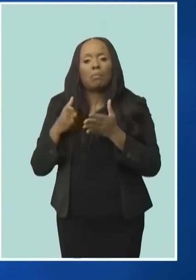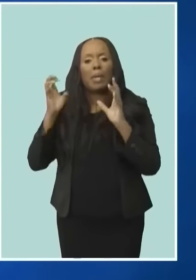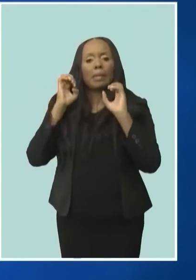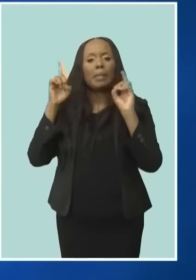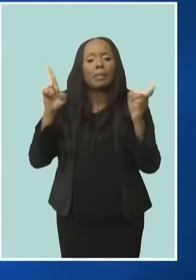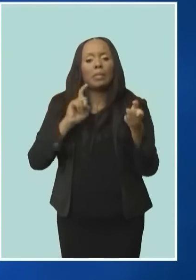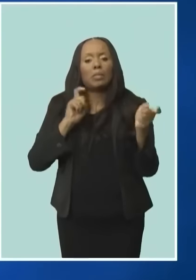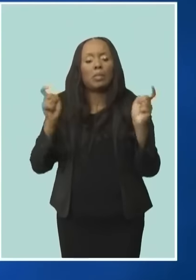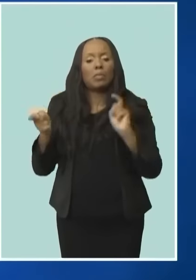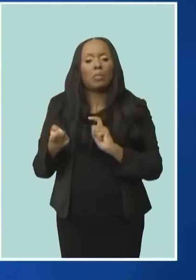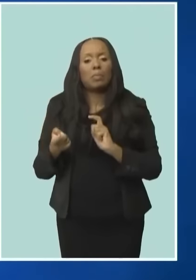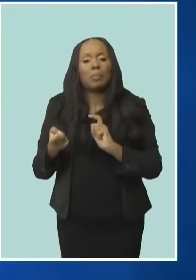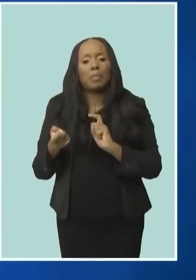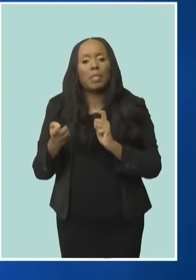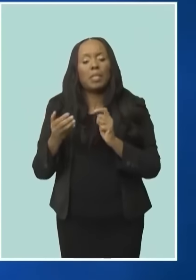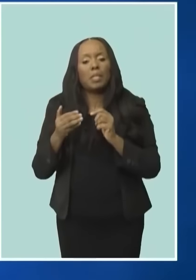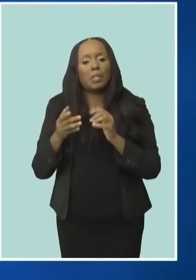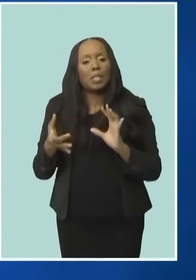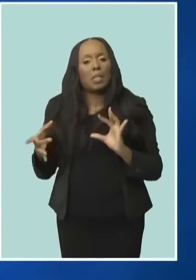Thorpe, CBC News.